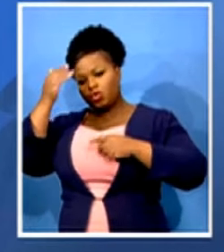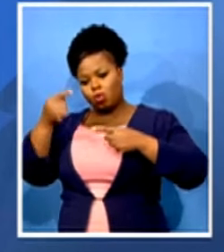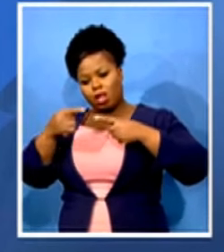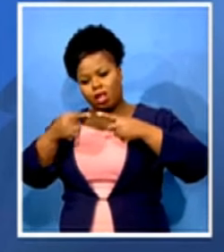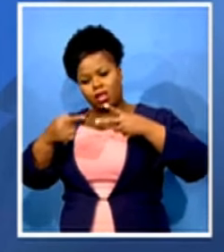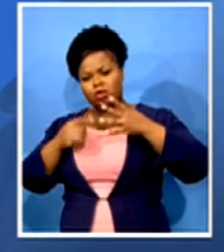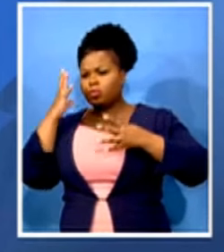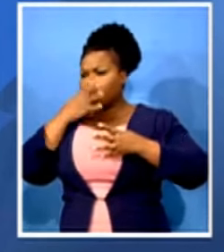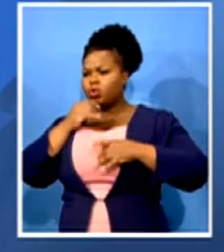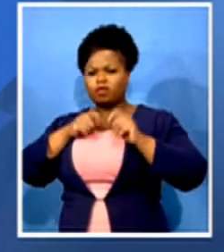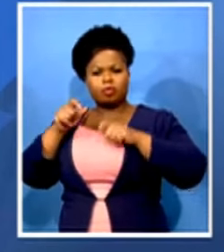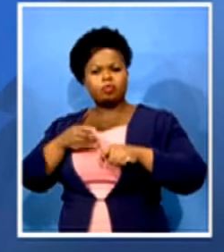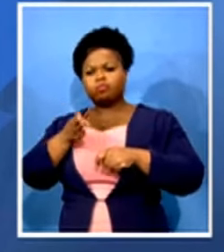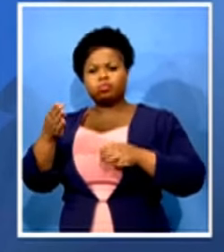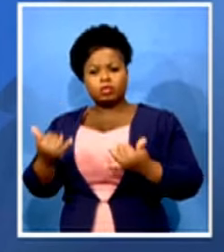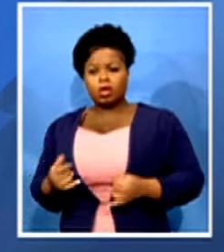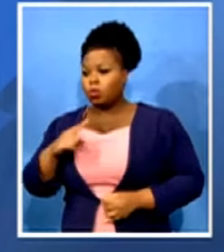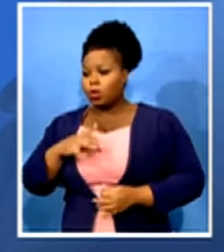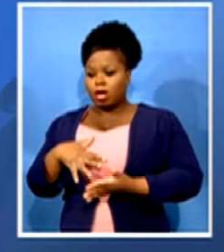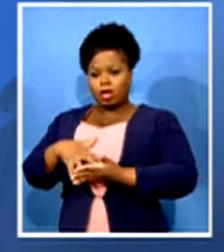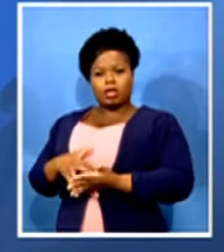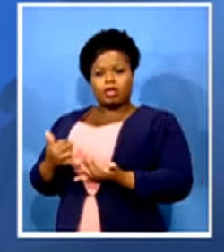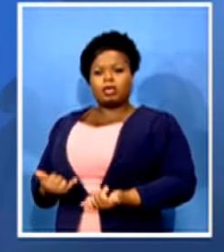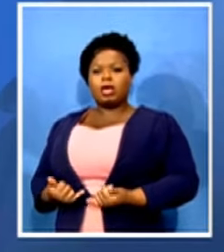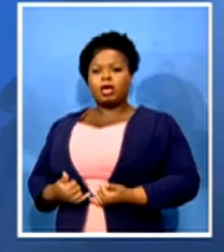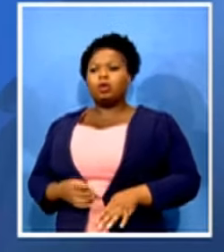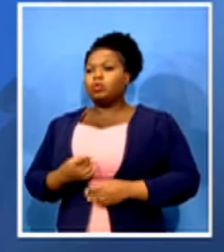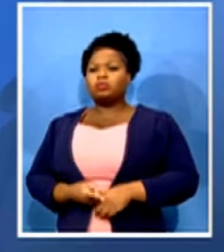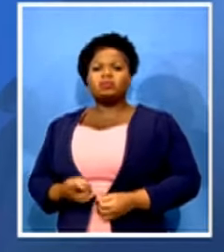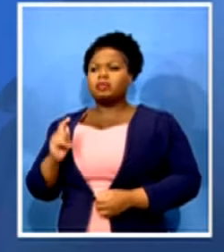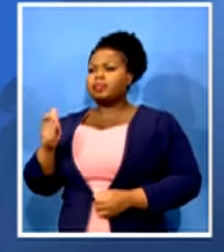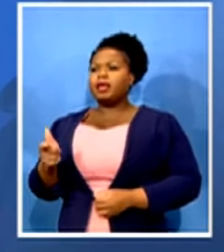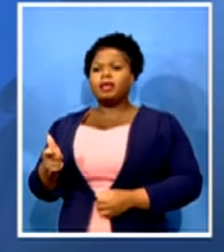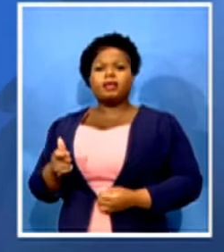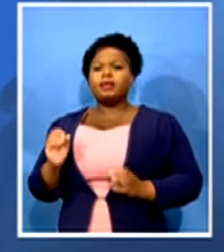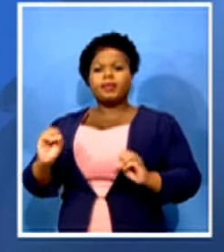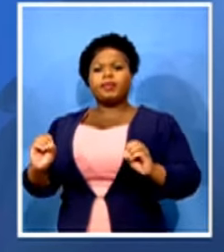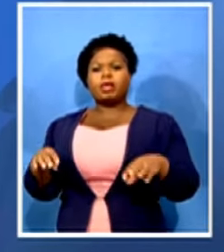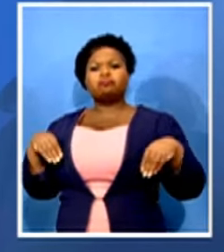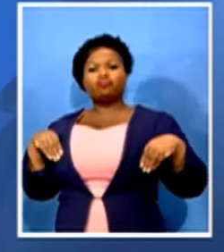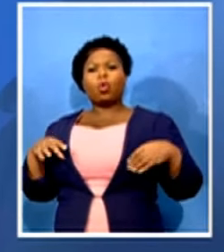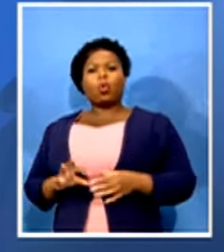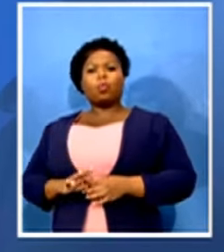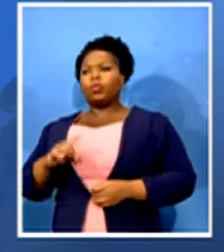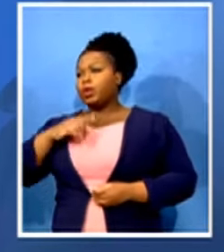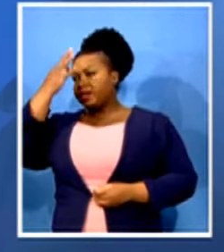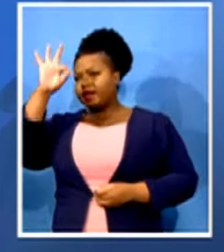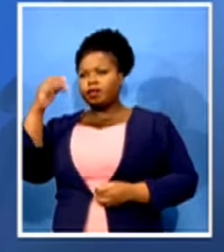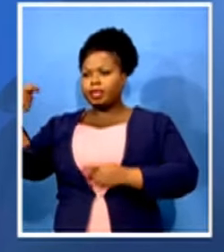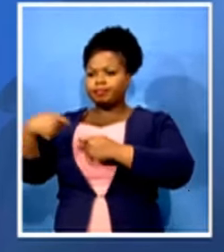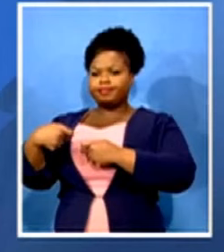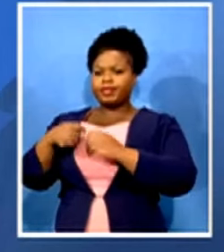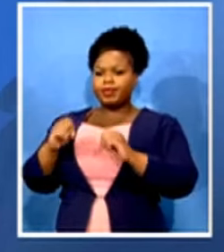they're the vulnerable people, they've just been put on unpaid layoffs because government can't support them. There's no mention of TERS. So if we can't keep our